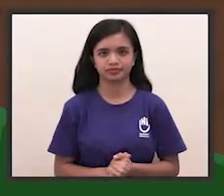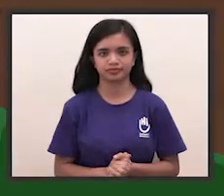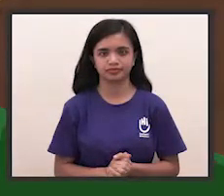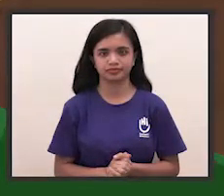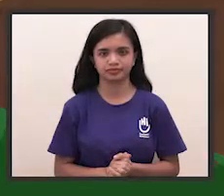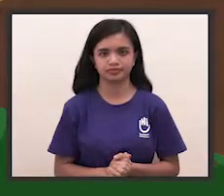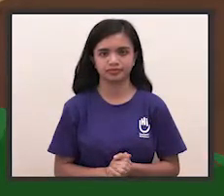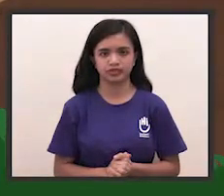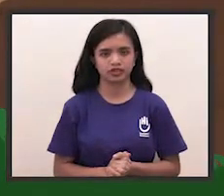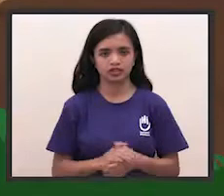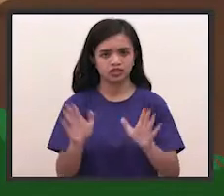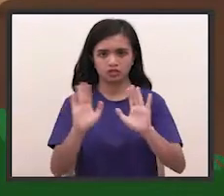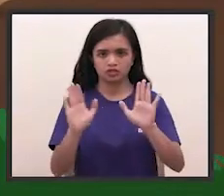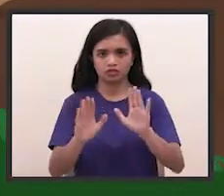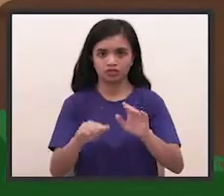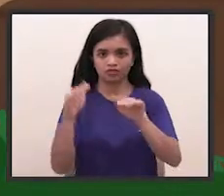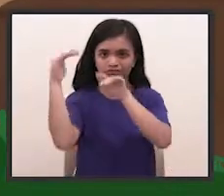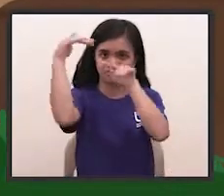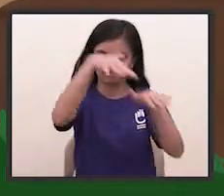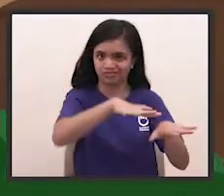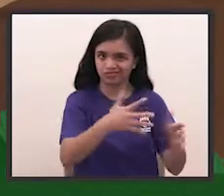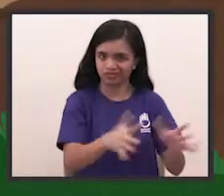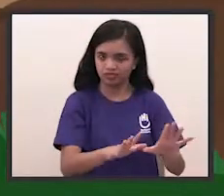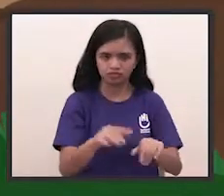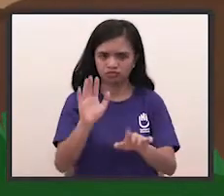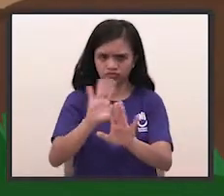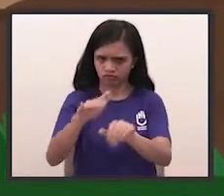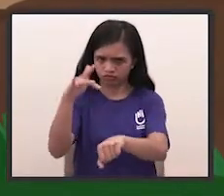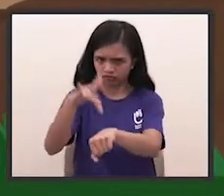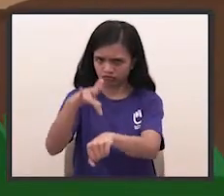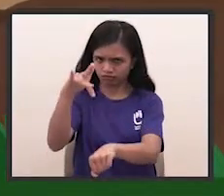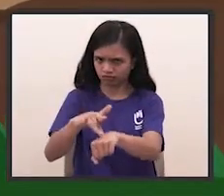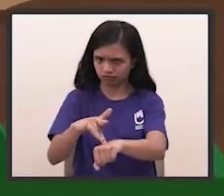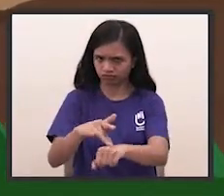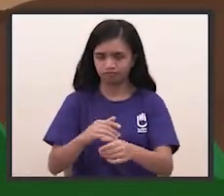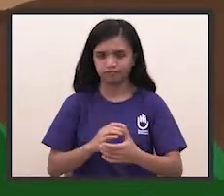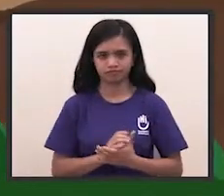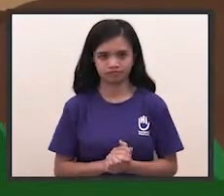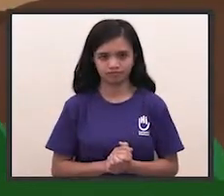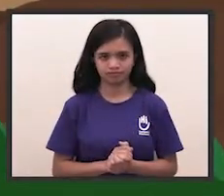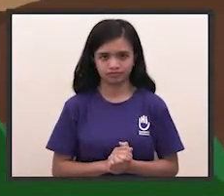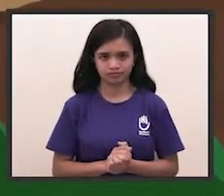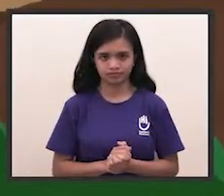Do not touch the soil or other items from the landslide.